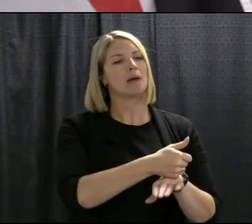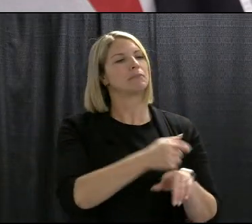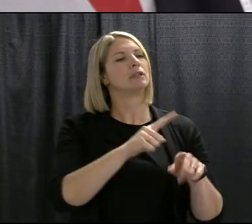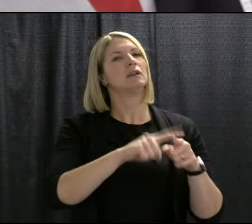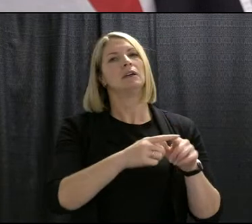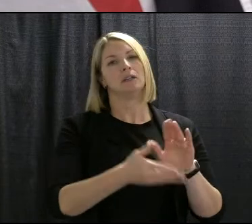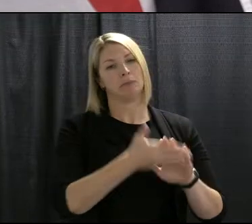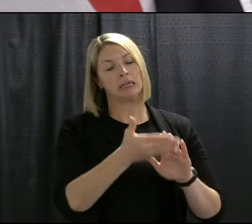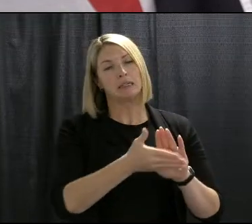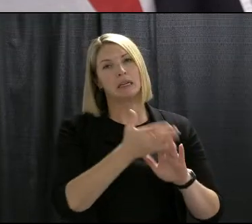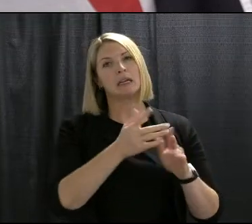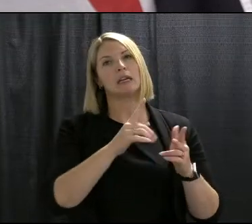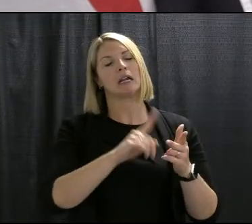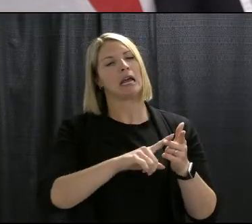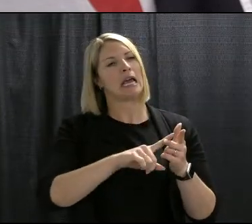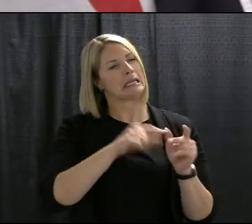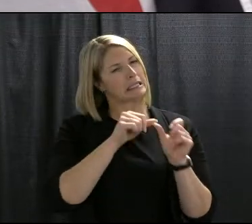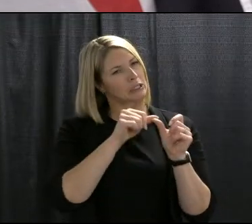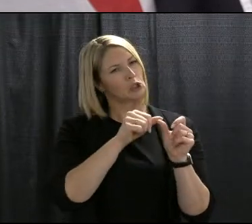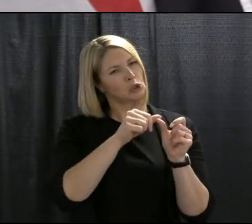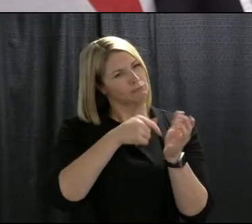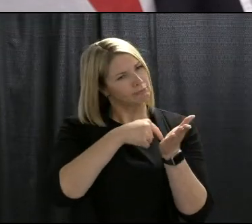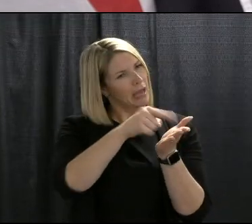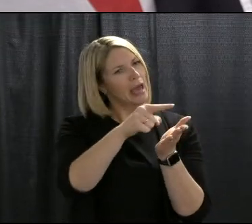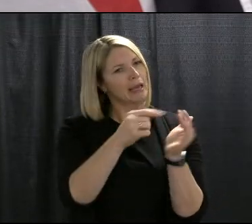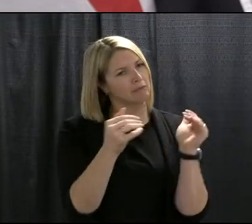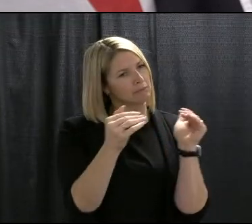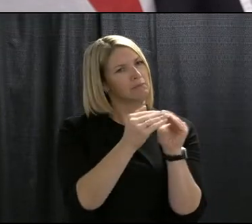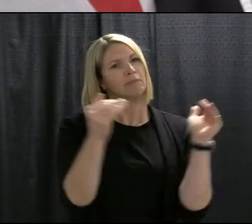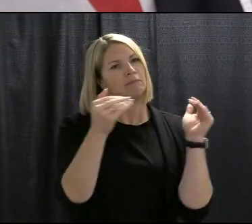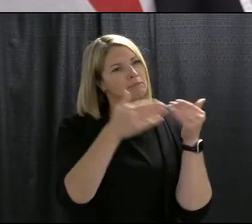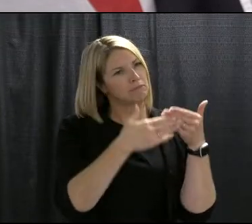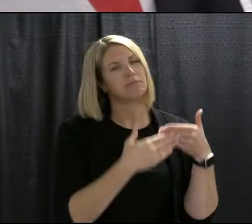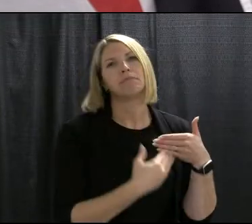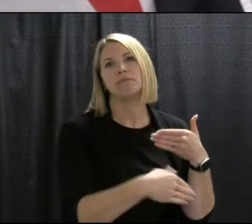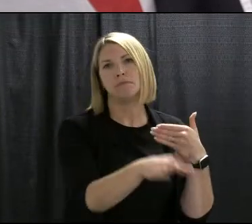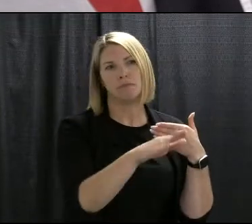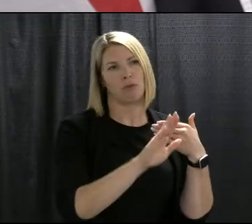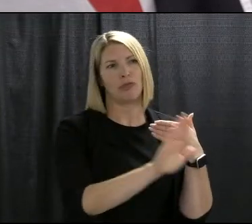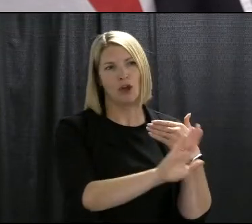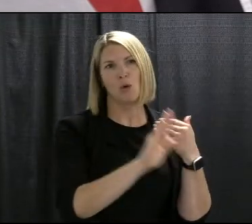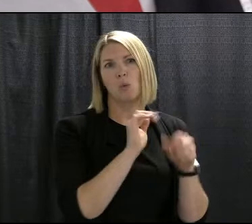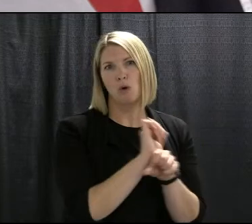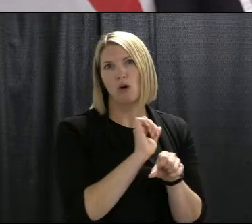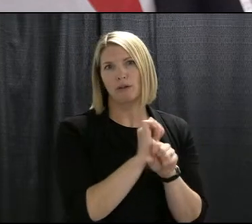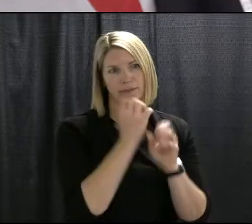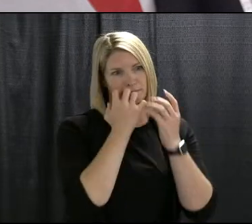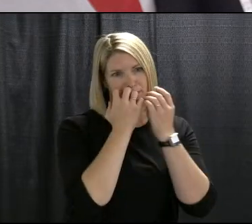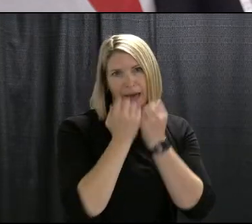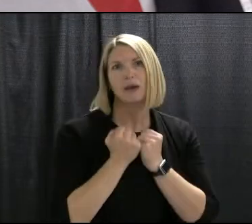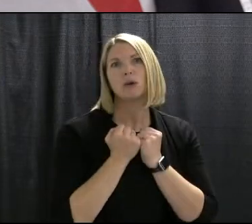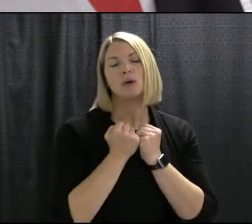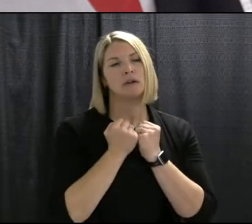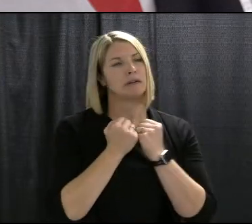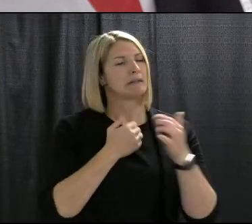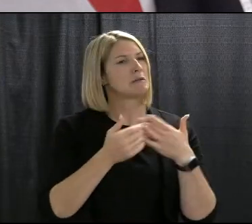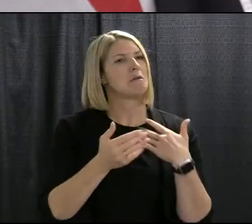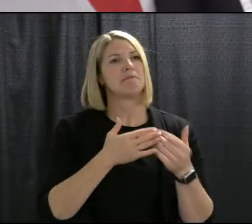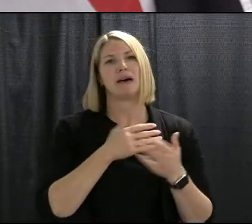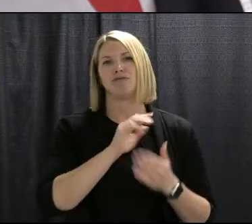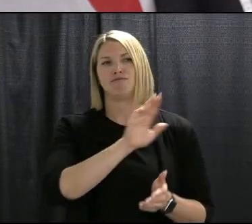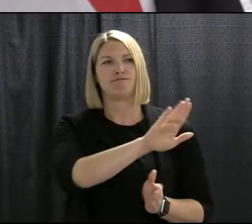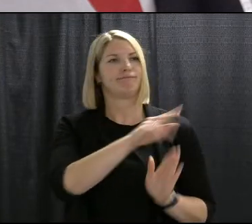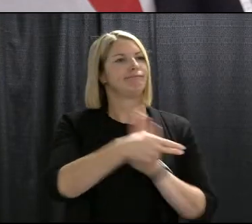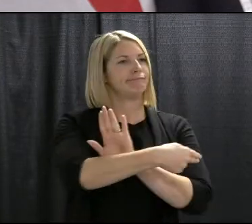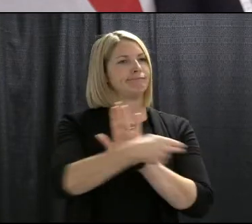compensation practices that are based on the relative value of the work performed, irrespective of the gender of